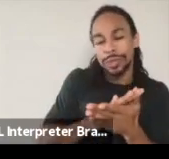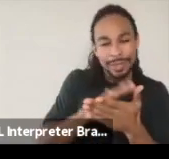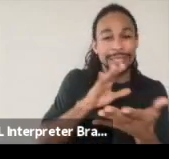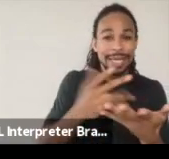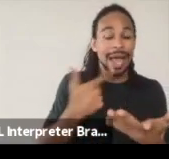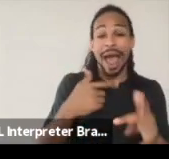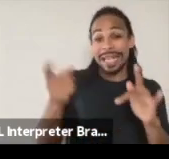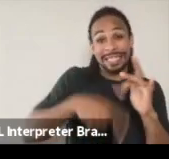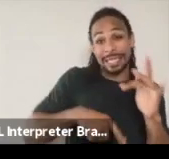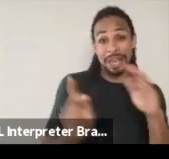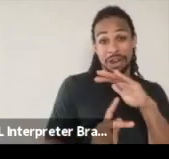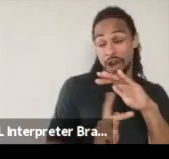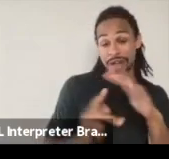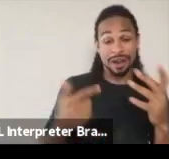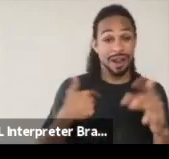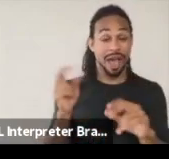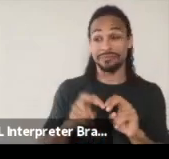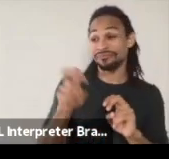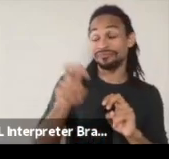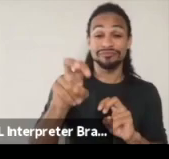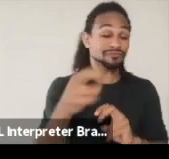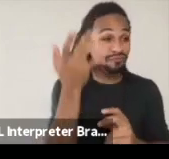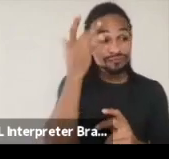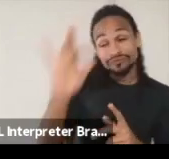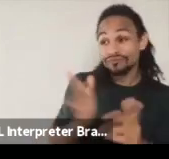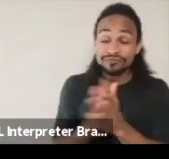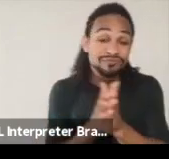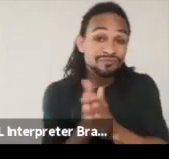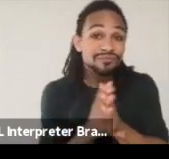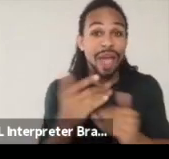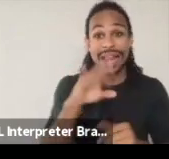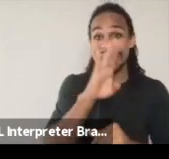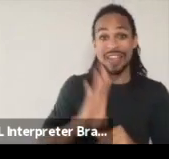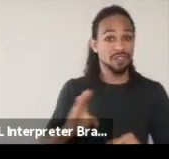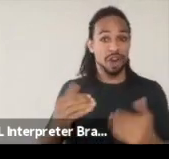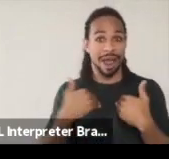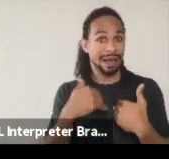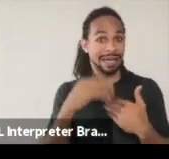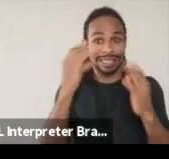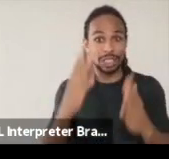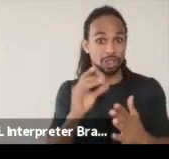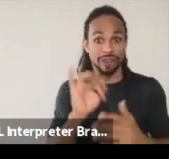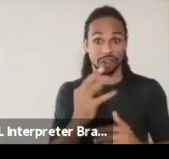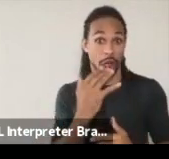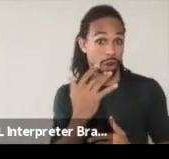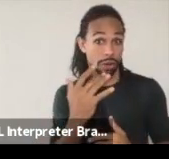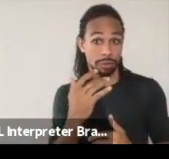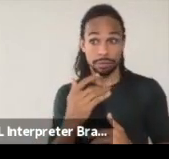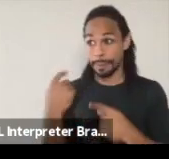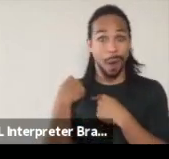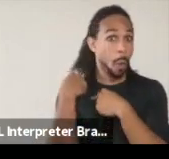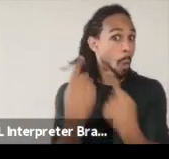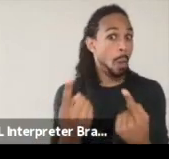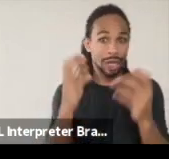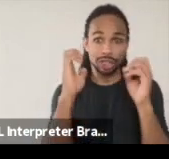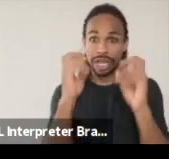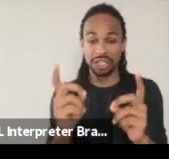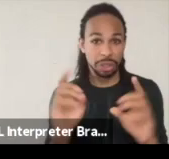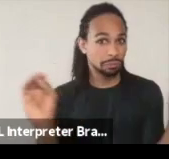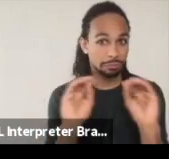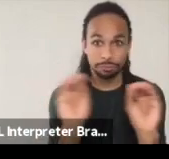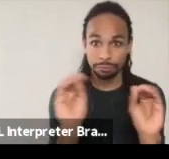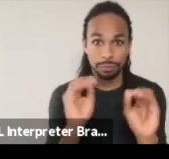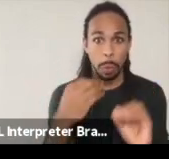teacher of color in my entire K through 12 education. And because I think largely because I am a